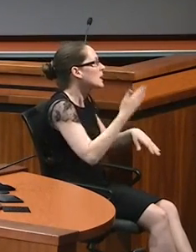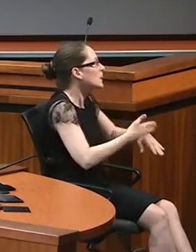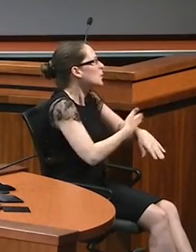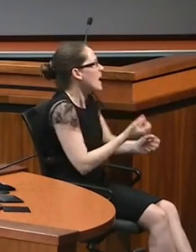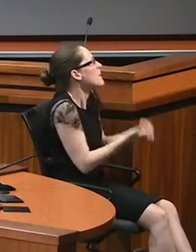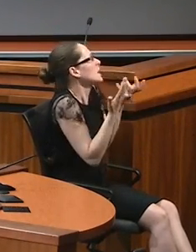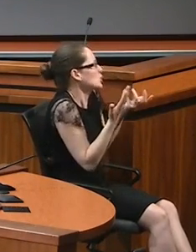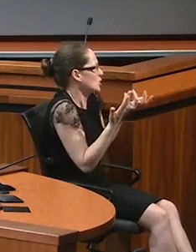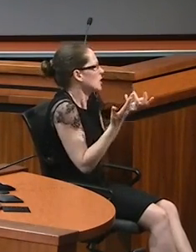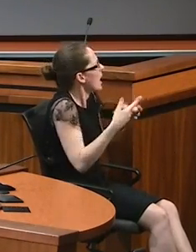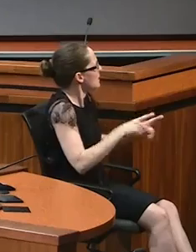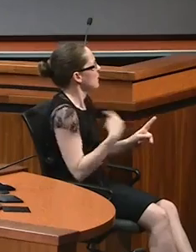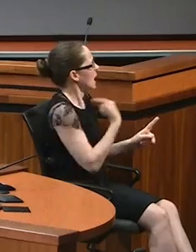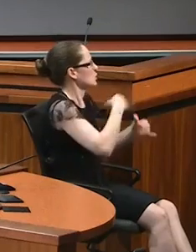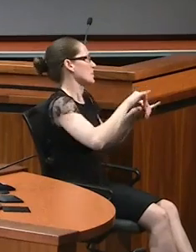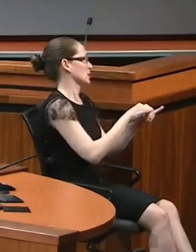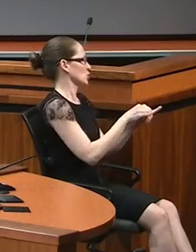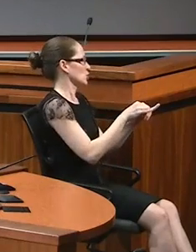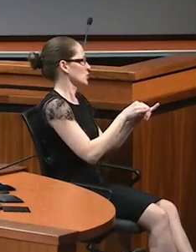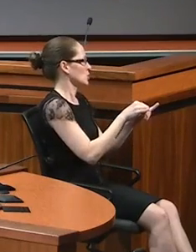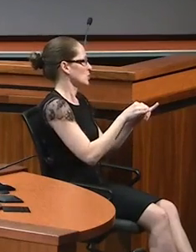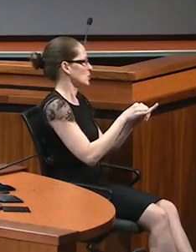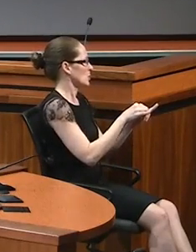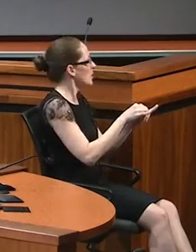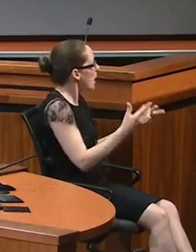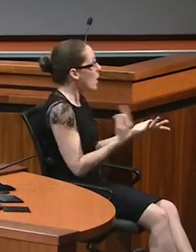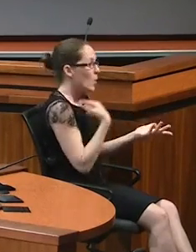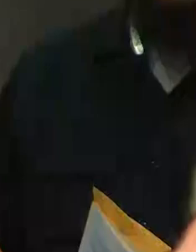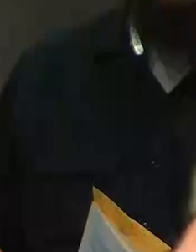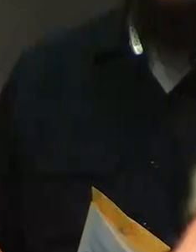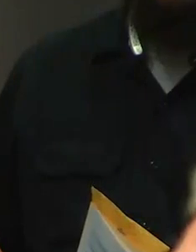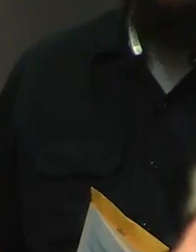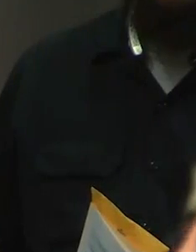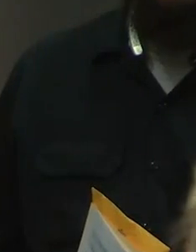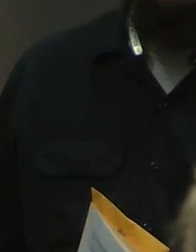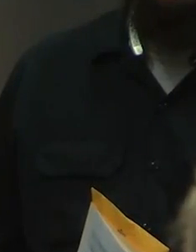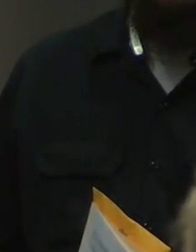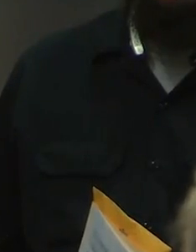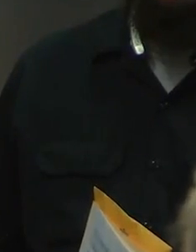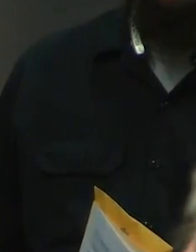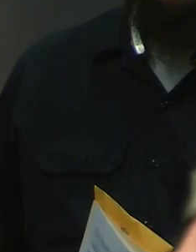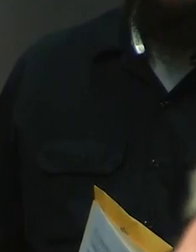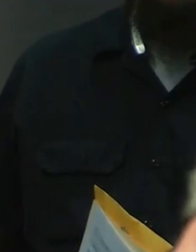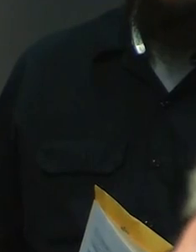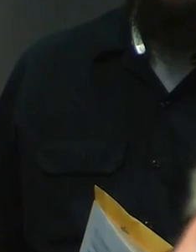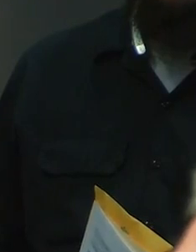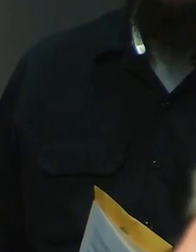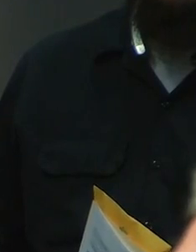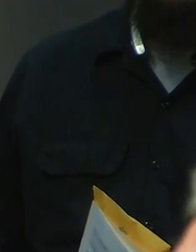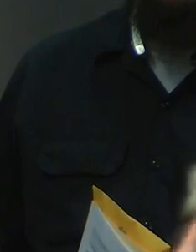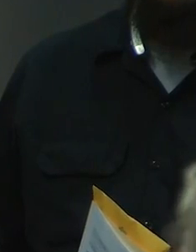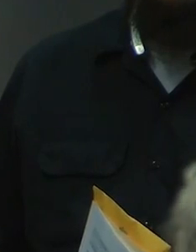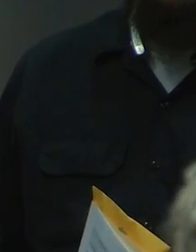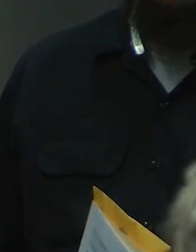use, but it really could be. We could arbitrarily do that with any benchmark if we chose to. It's just we picked that one because of its sort of standard use in the